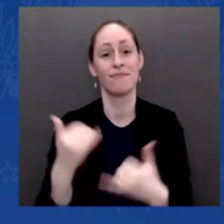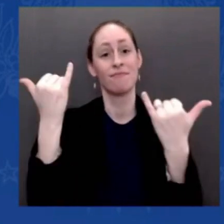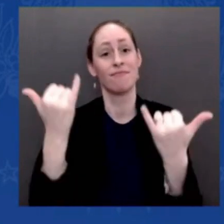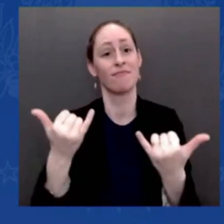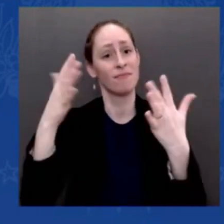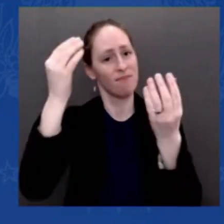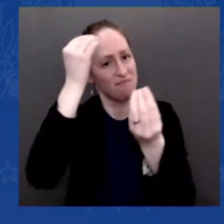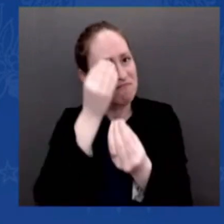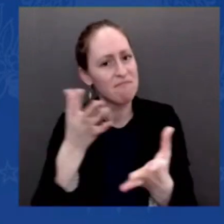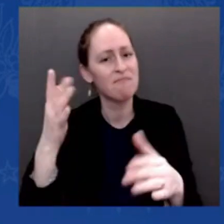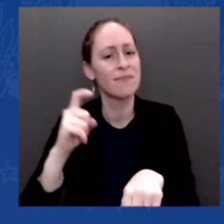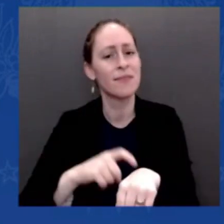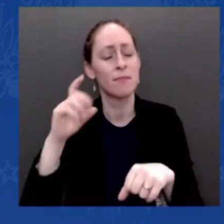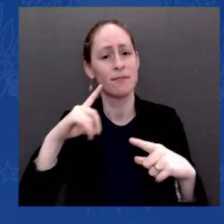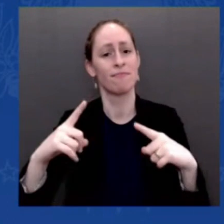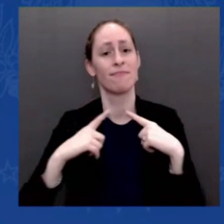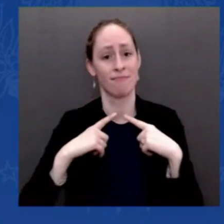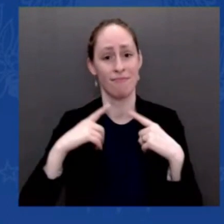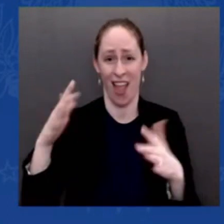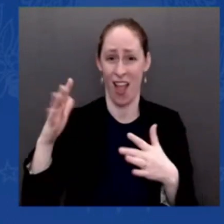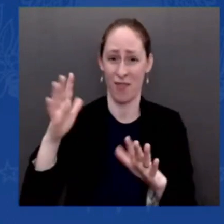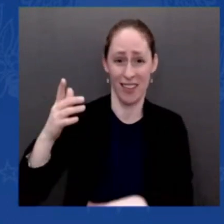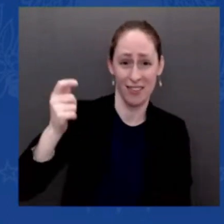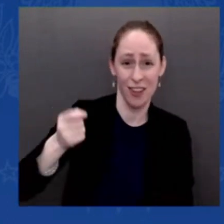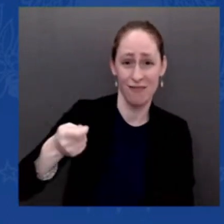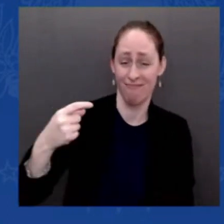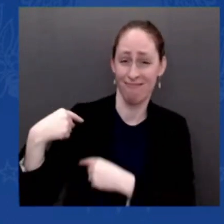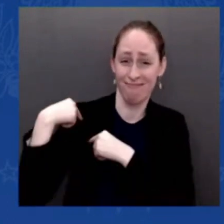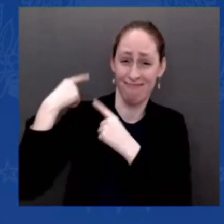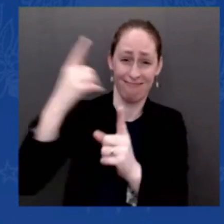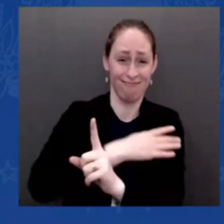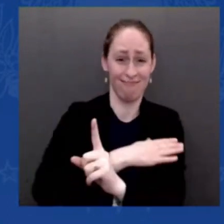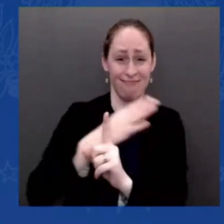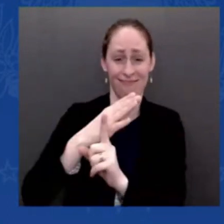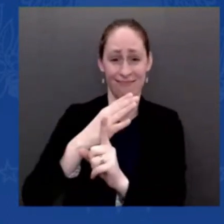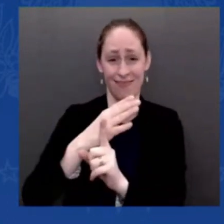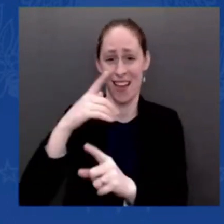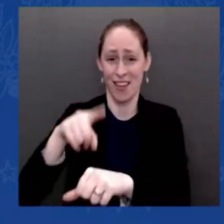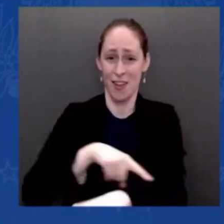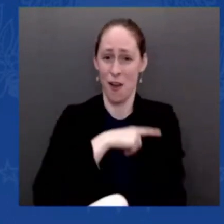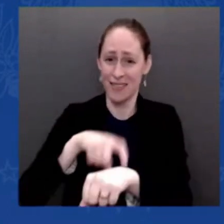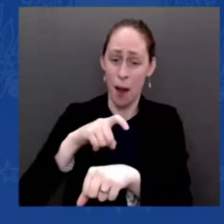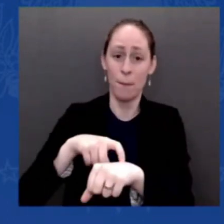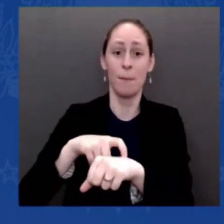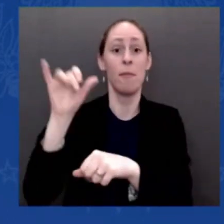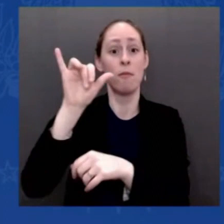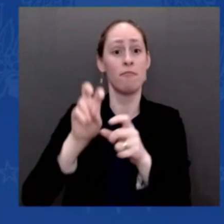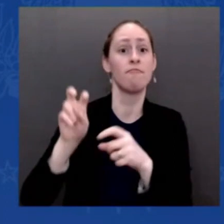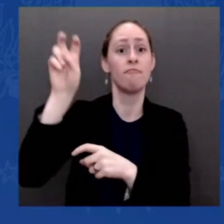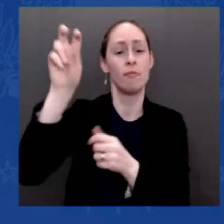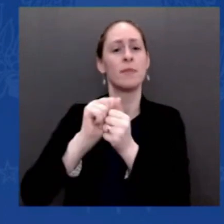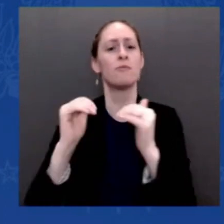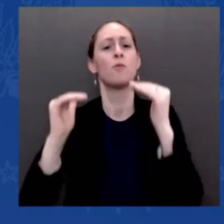four decades on the federal bench and 28 years on the United States Supreme Court. His legacy includes his work as a leading scholar and jurist